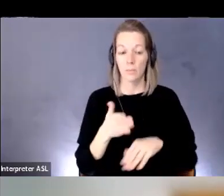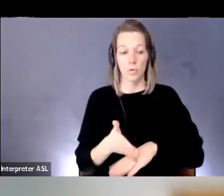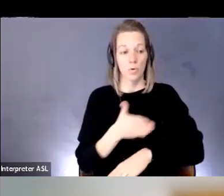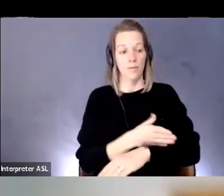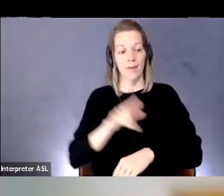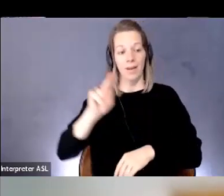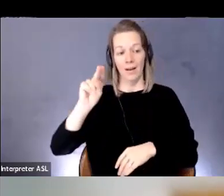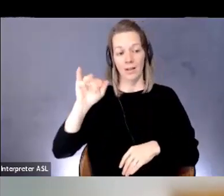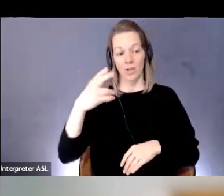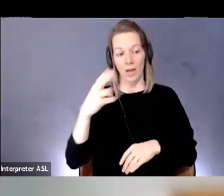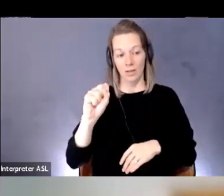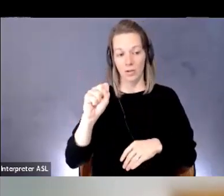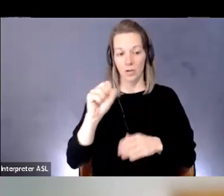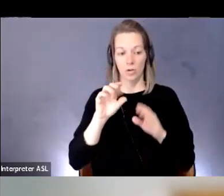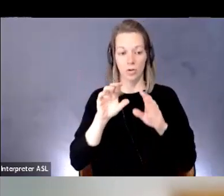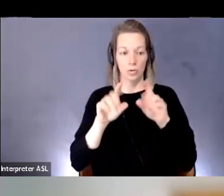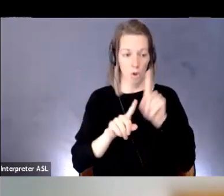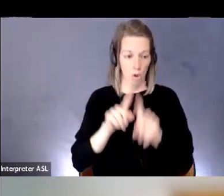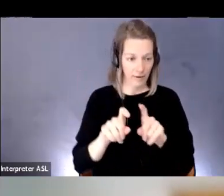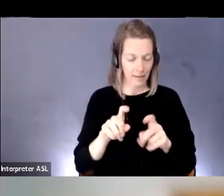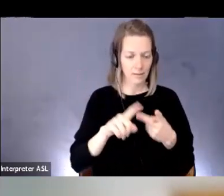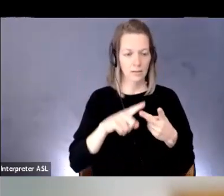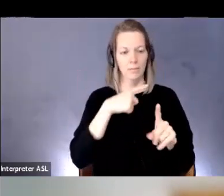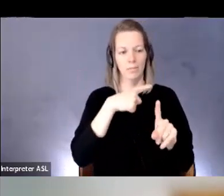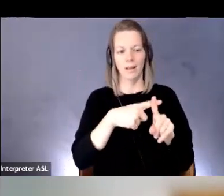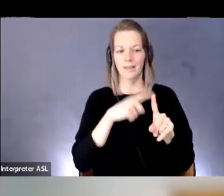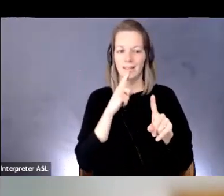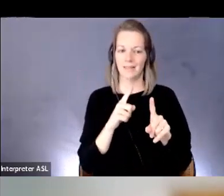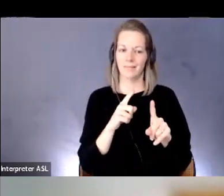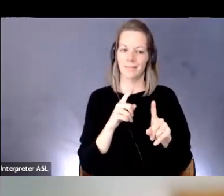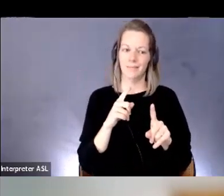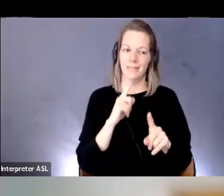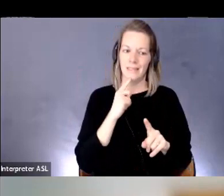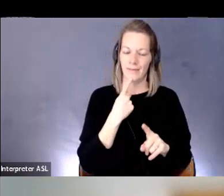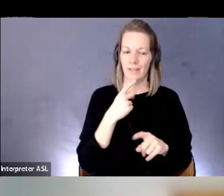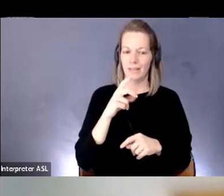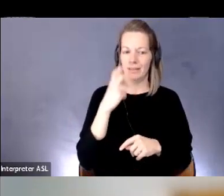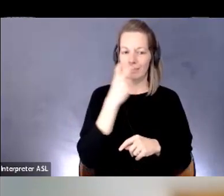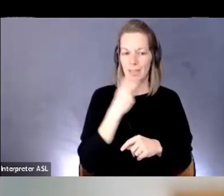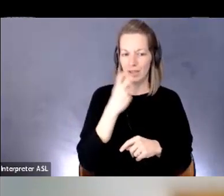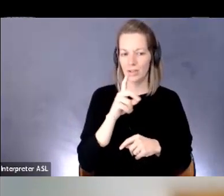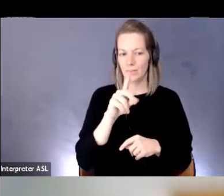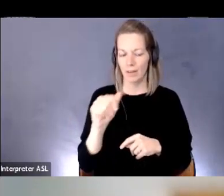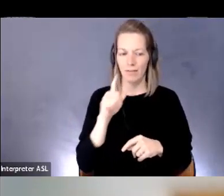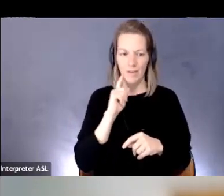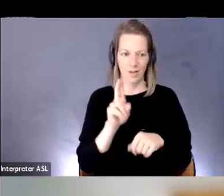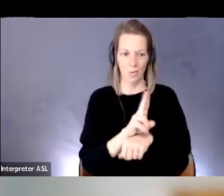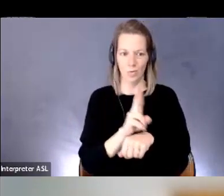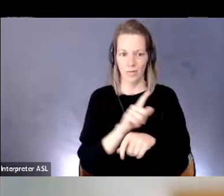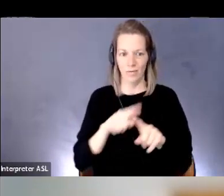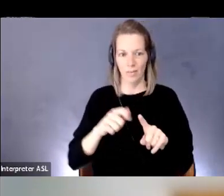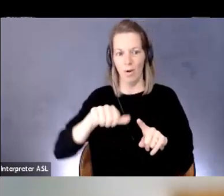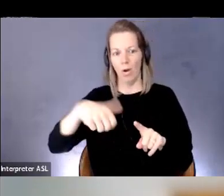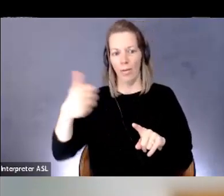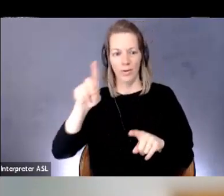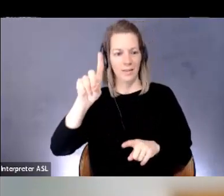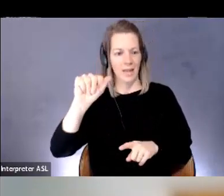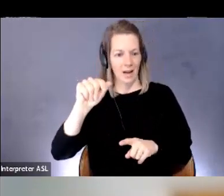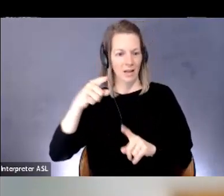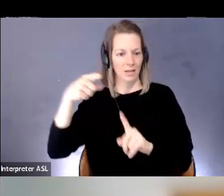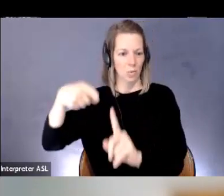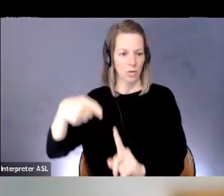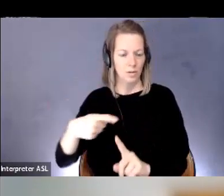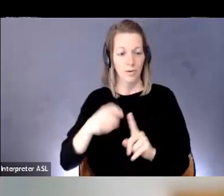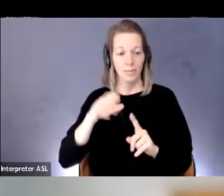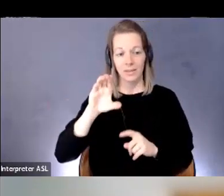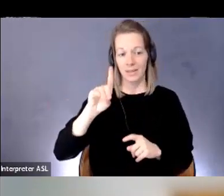improved NHIS surveys, and the addition of significant speech disability in AAC used to a number of other federal data sources, including